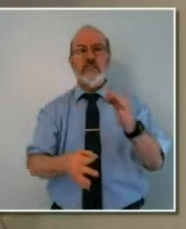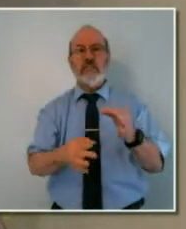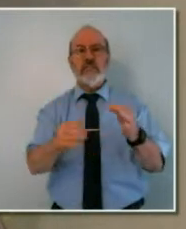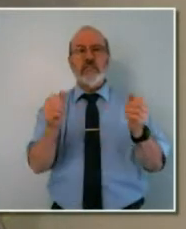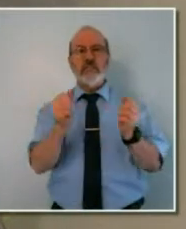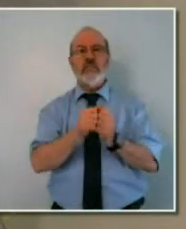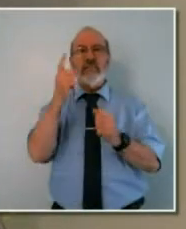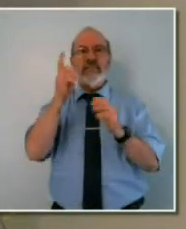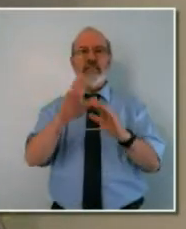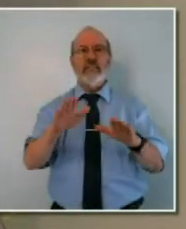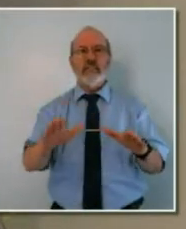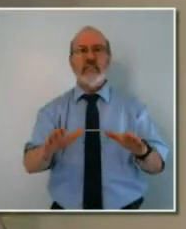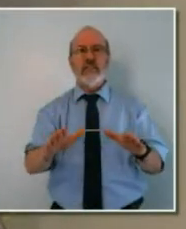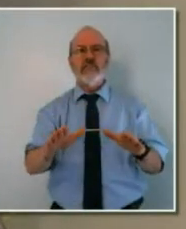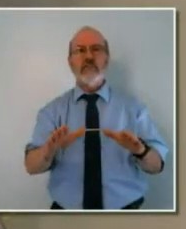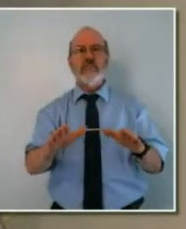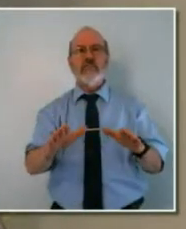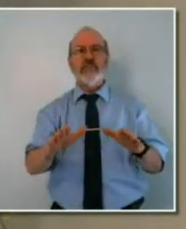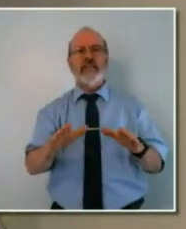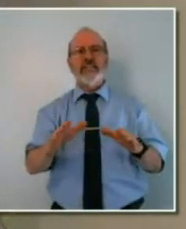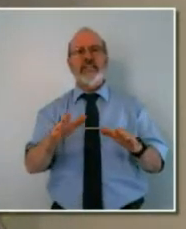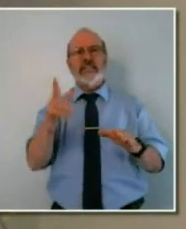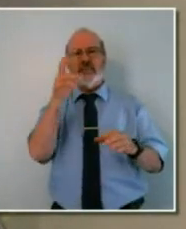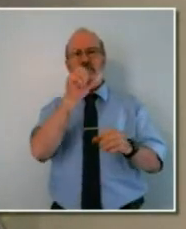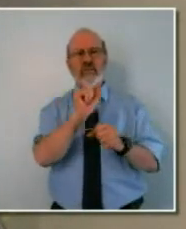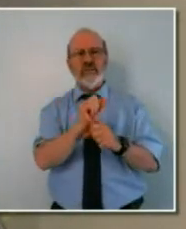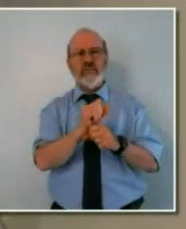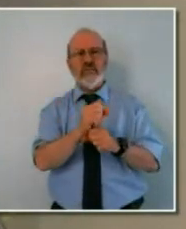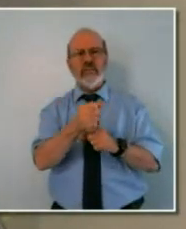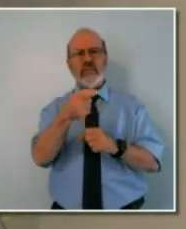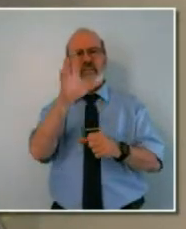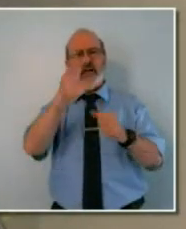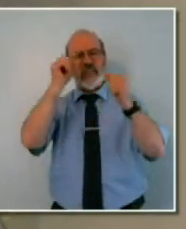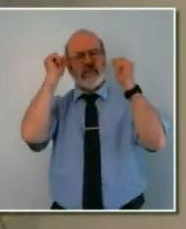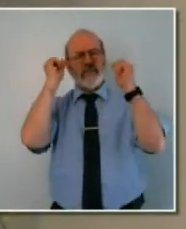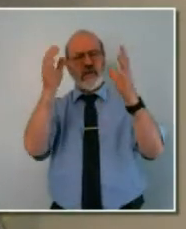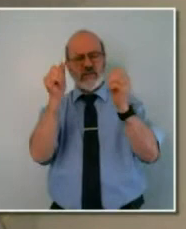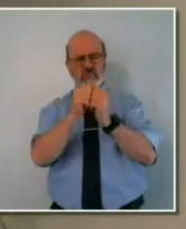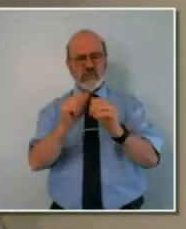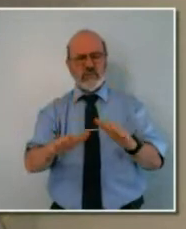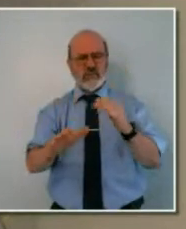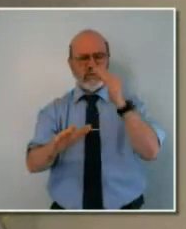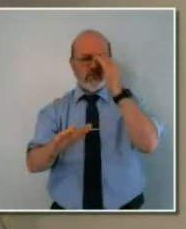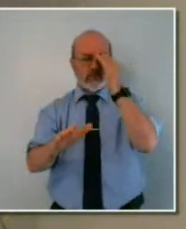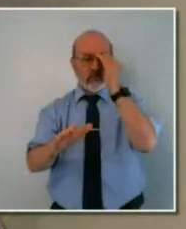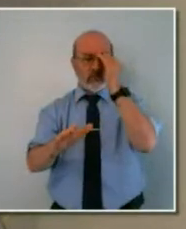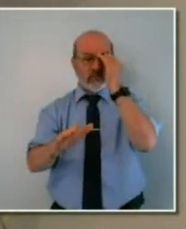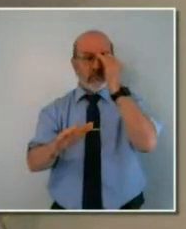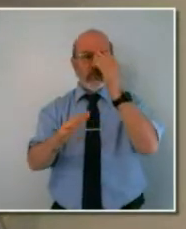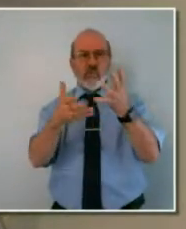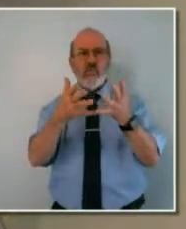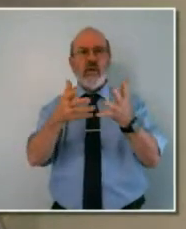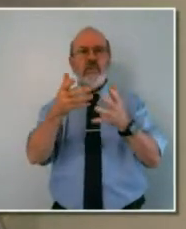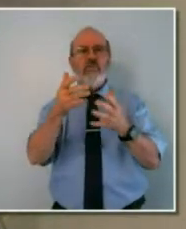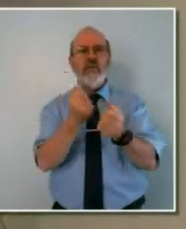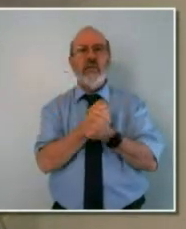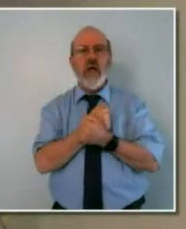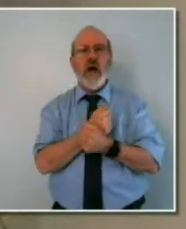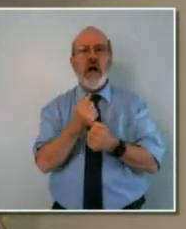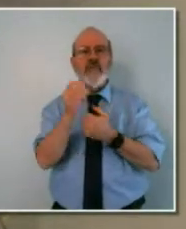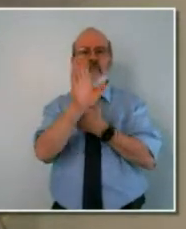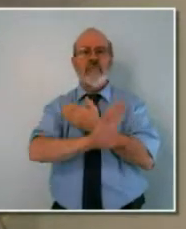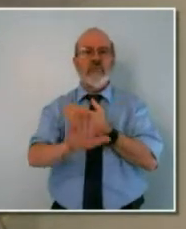children. That's a strange work. He, as the father with his children, wants to love them and protect them and provide for them.